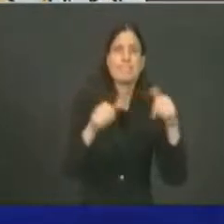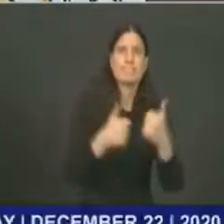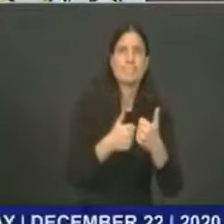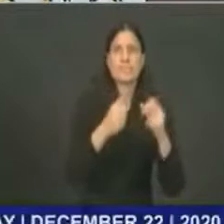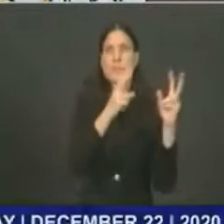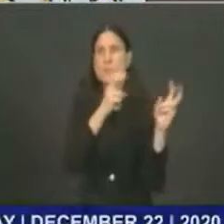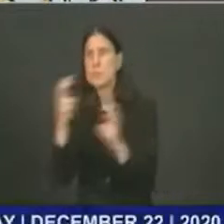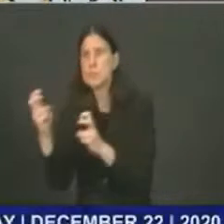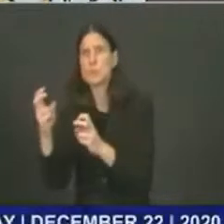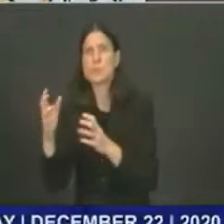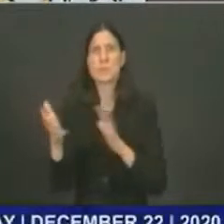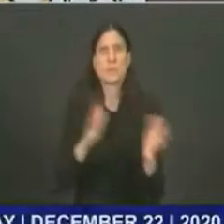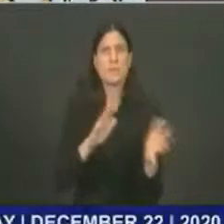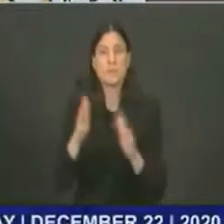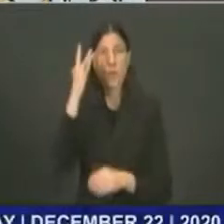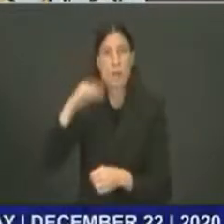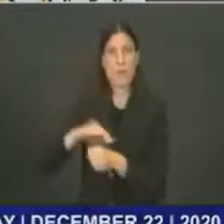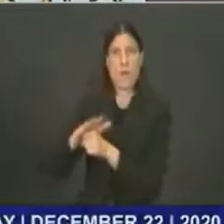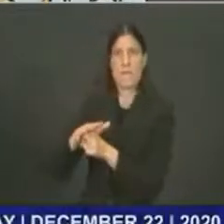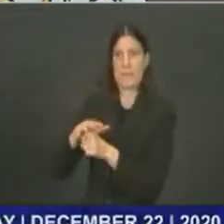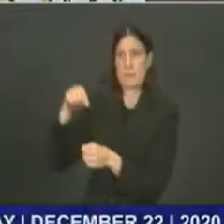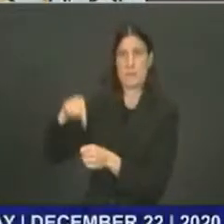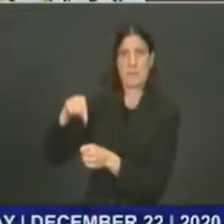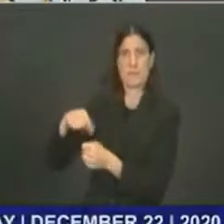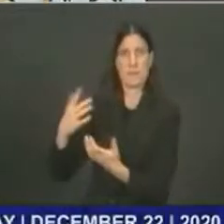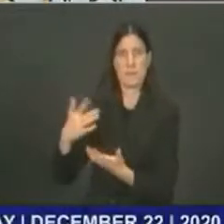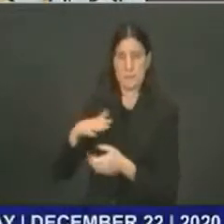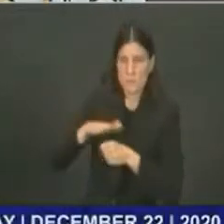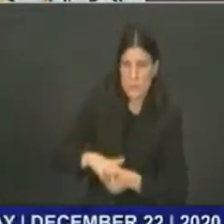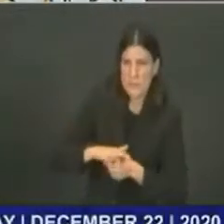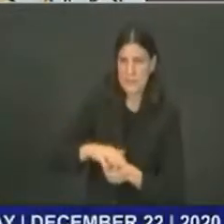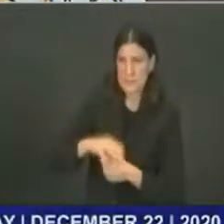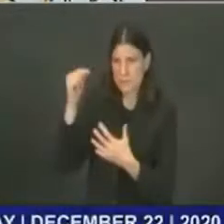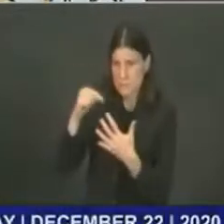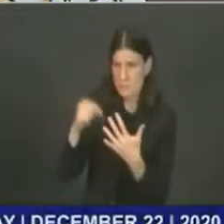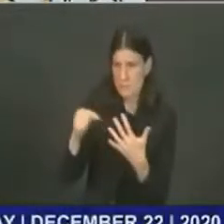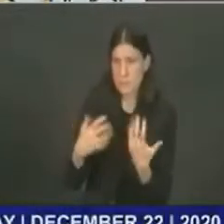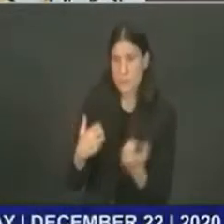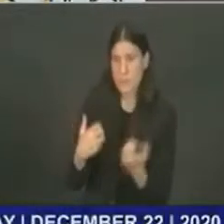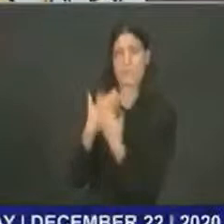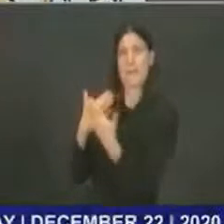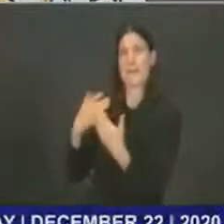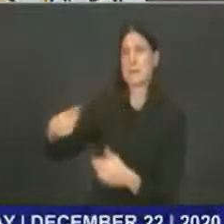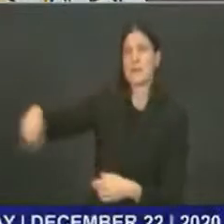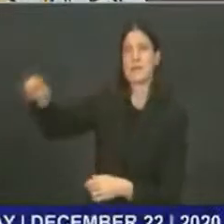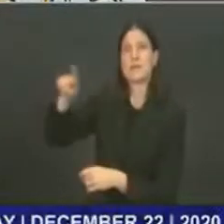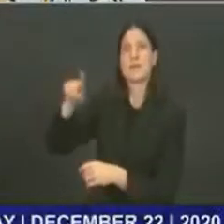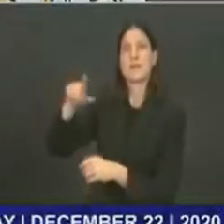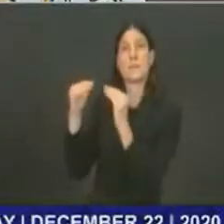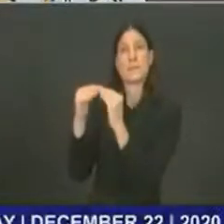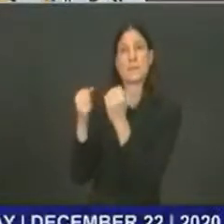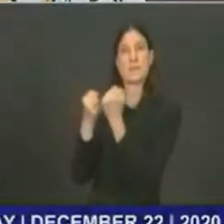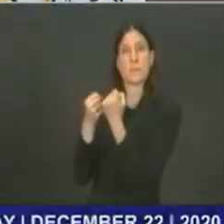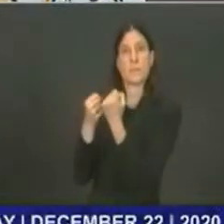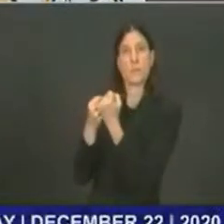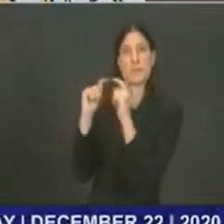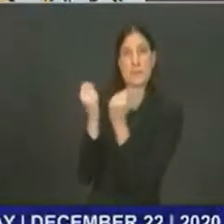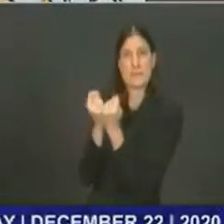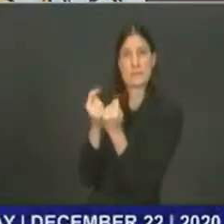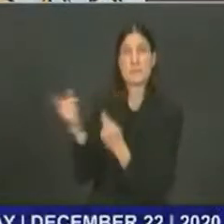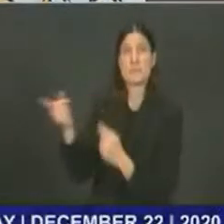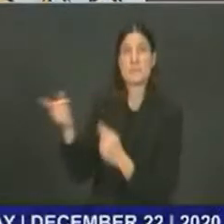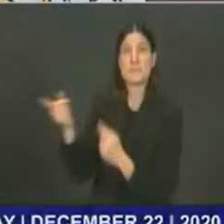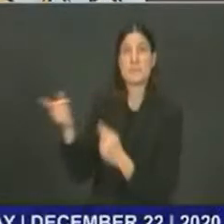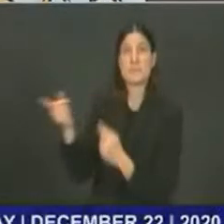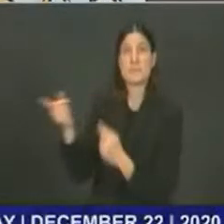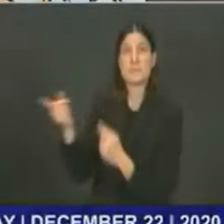job, but perhaps no employee has driven the mission more than Betsy Aubin. Betsy's been a key